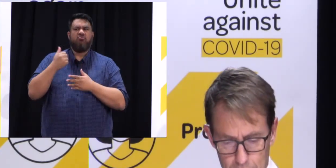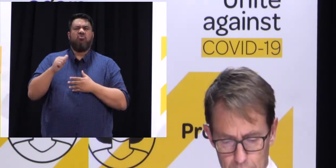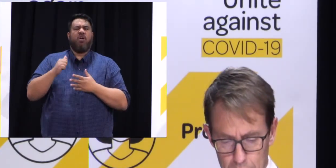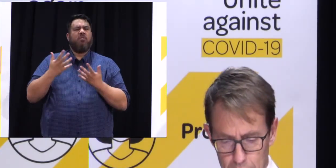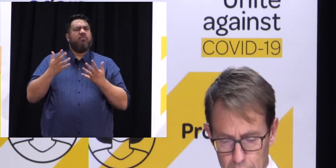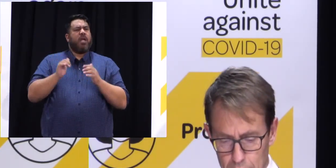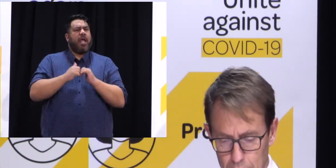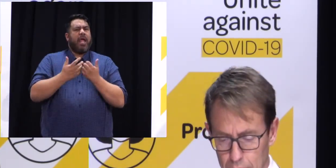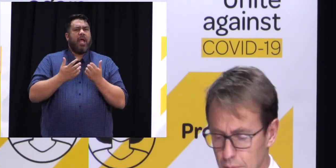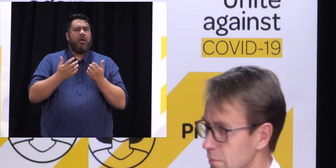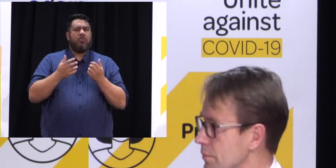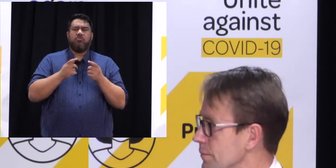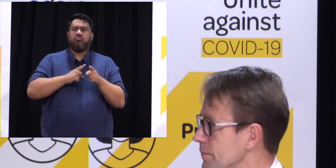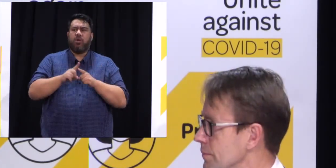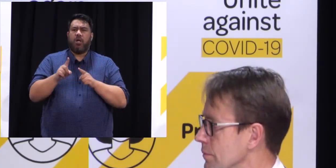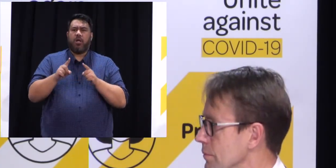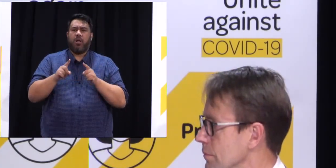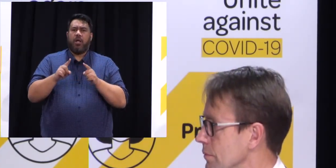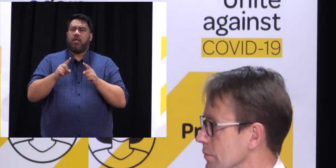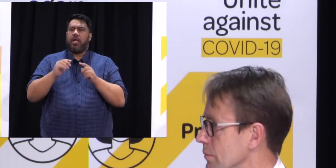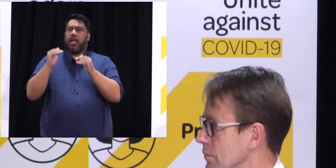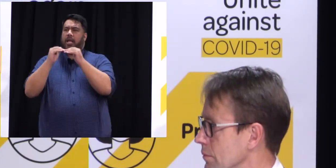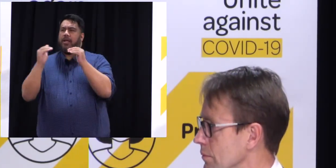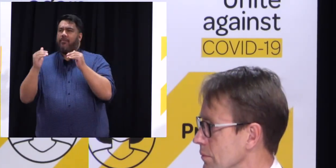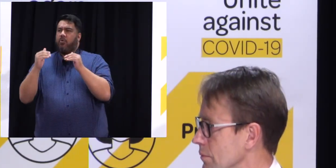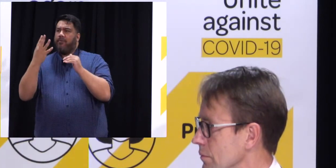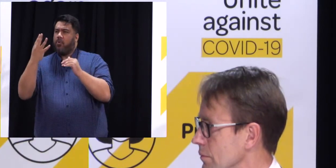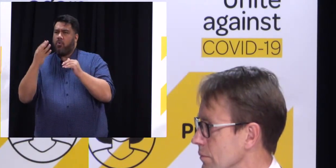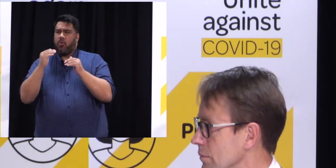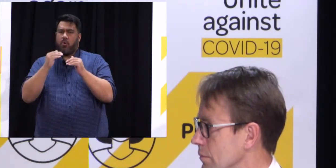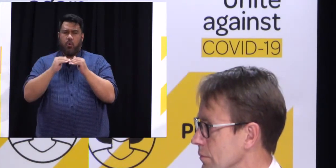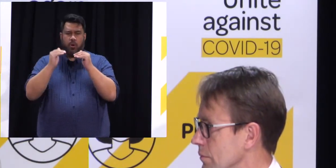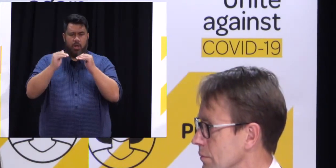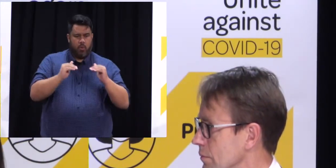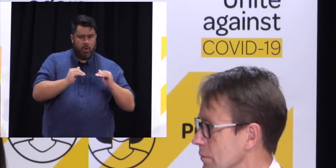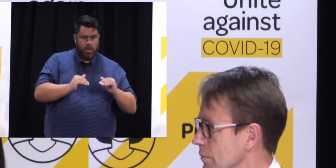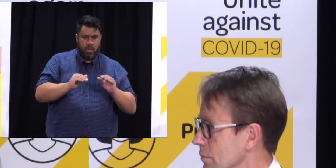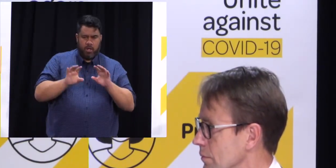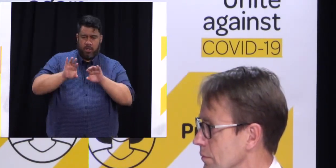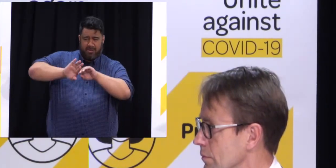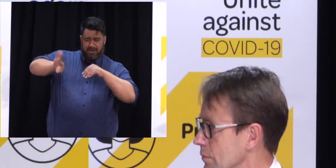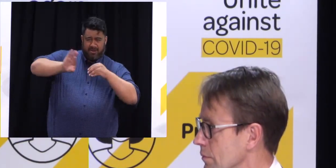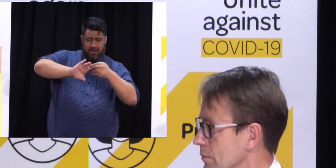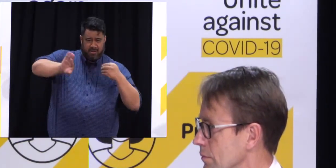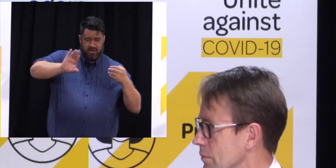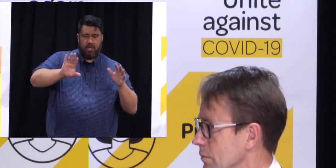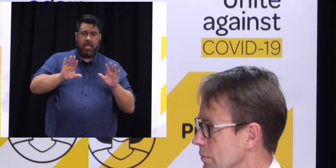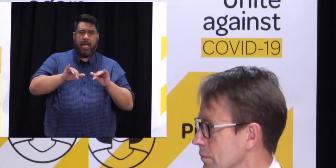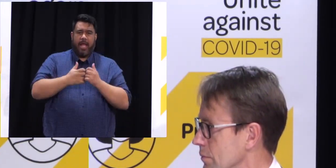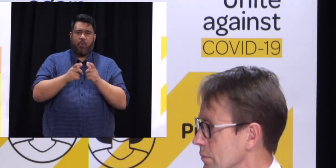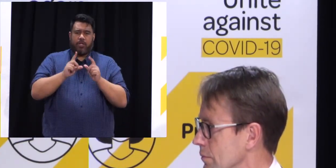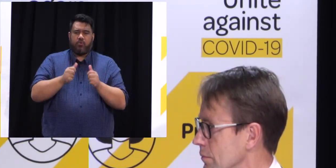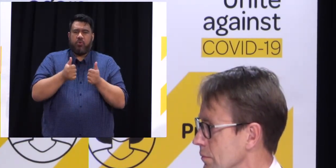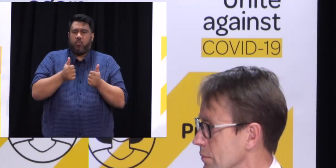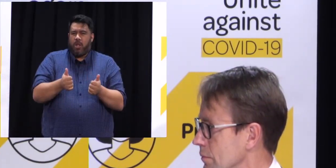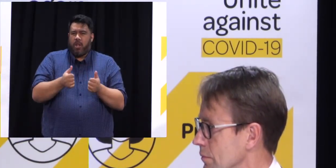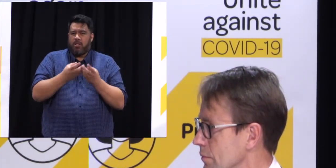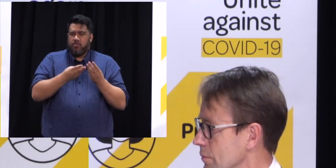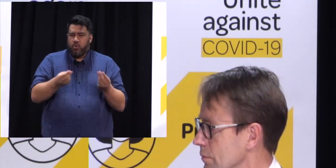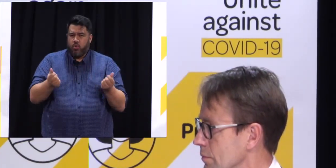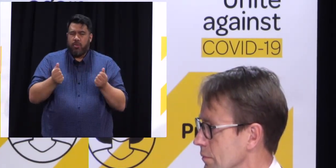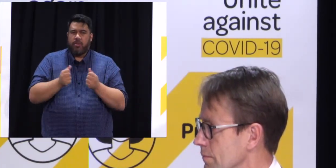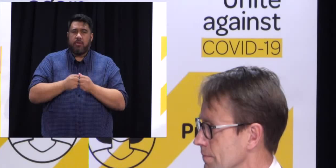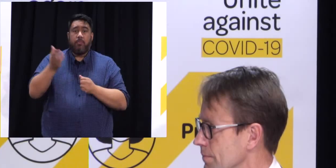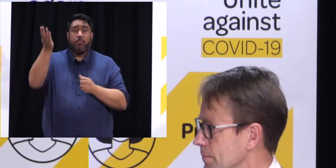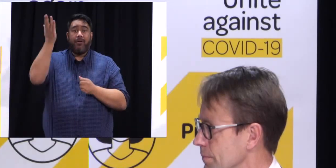that we do this as efficiently and as effectively as possible. In the past, we've tended to have 3 and 2 boundaries. We need